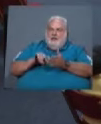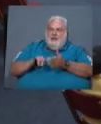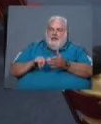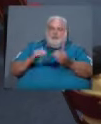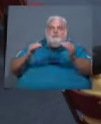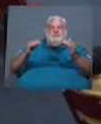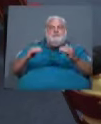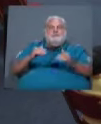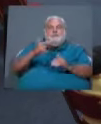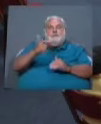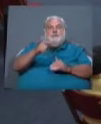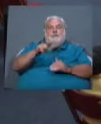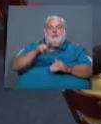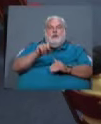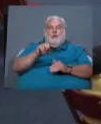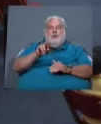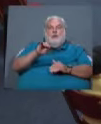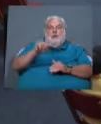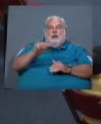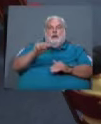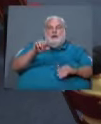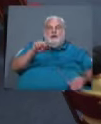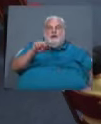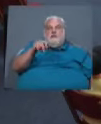Gloria Springer.